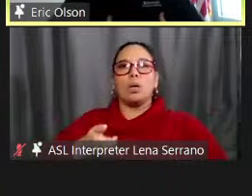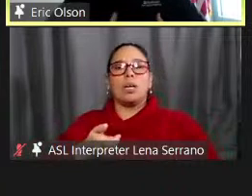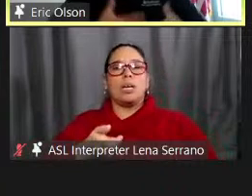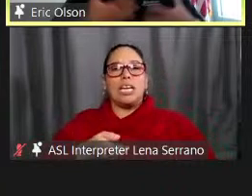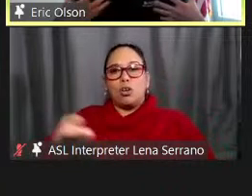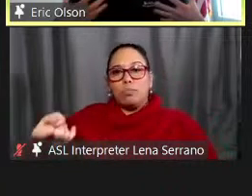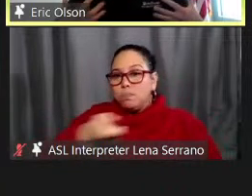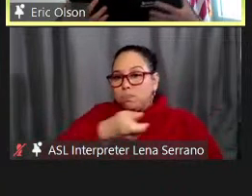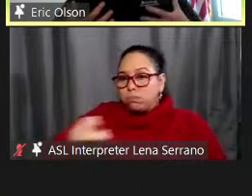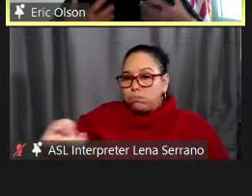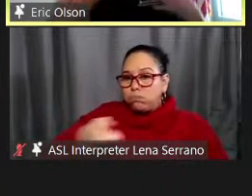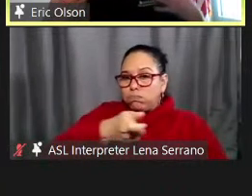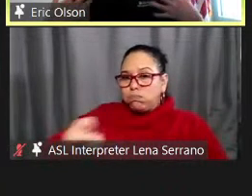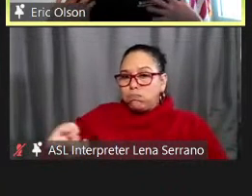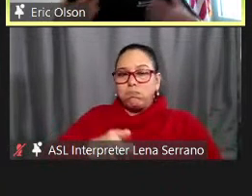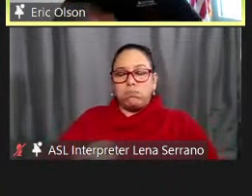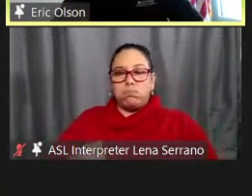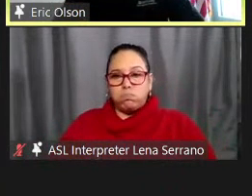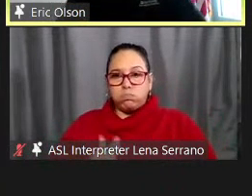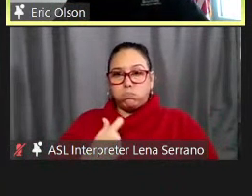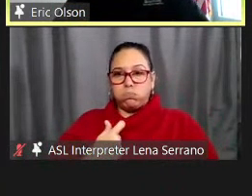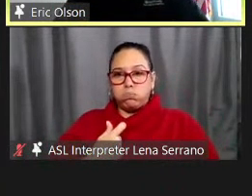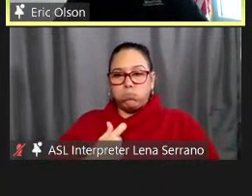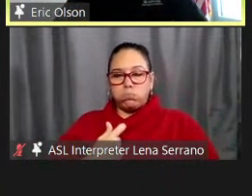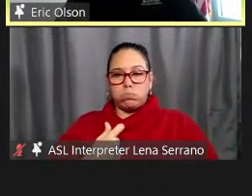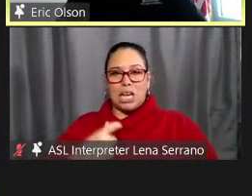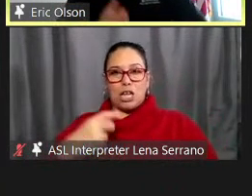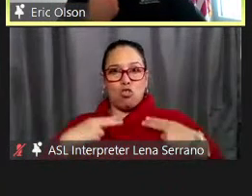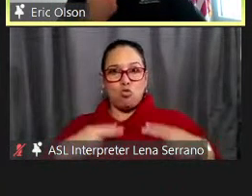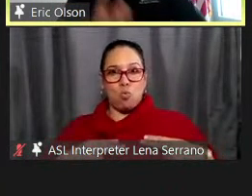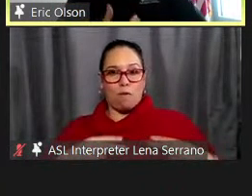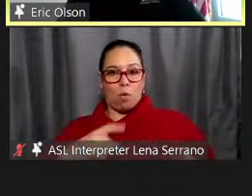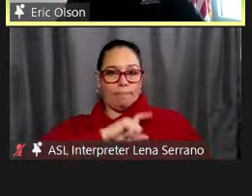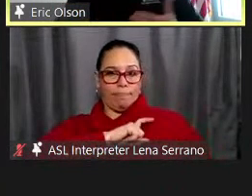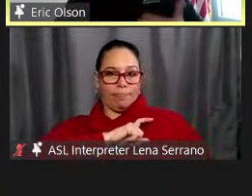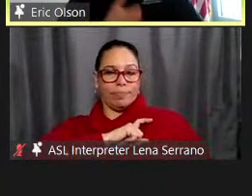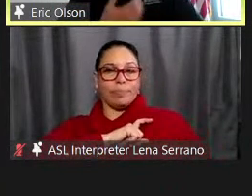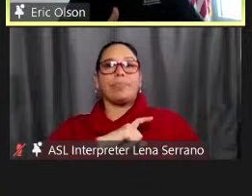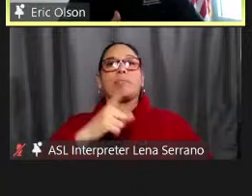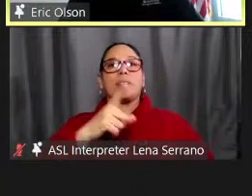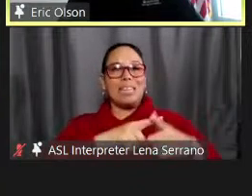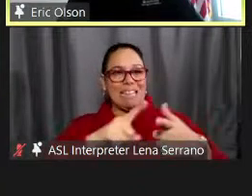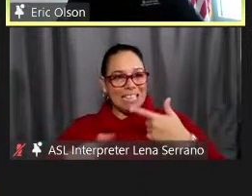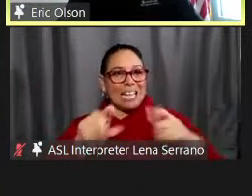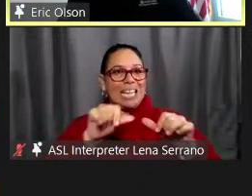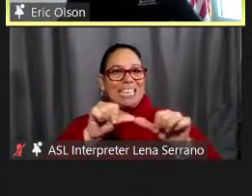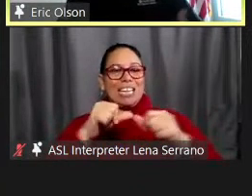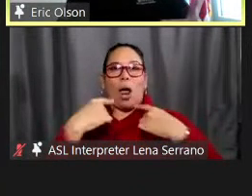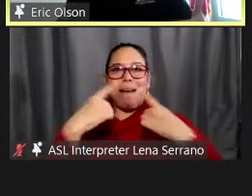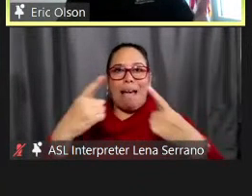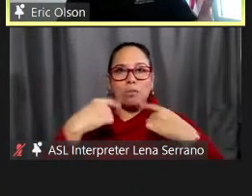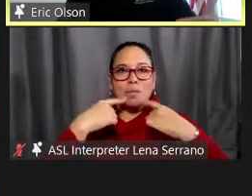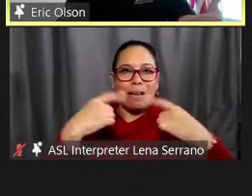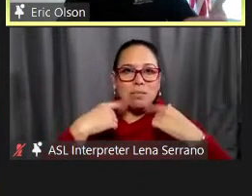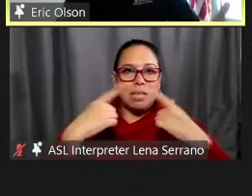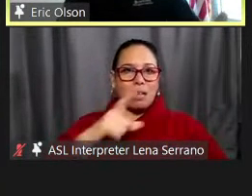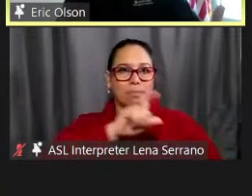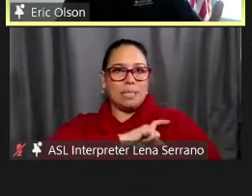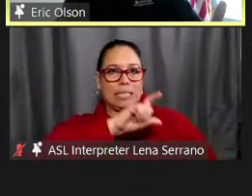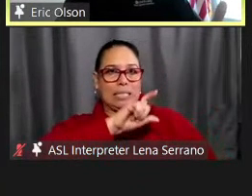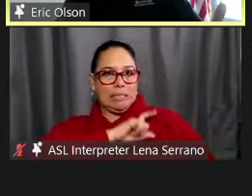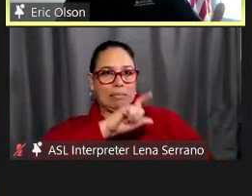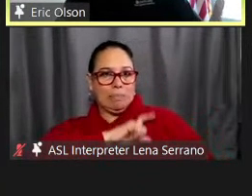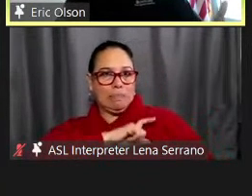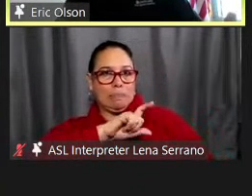police officer. You're going to see them illuminated with their uniform. And then once they do so, they're going to continue to announce themselves and then make entry in a very